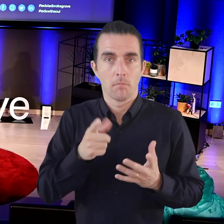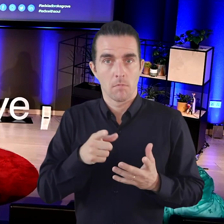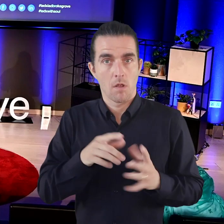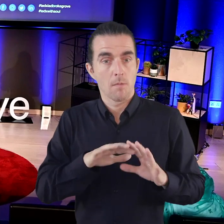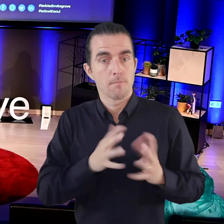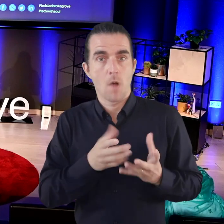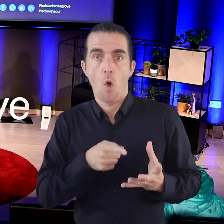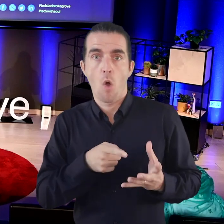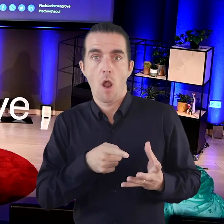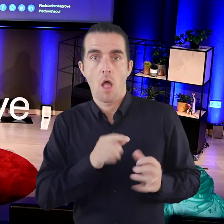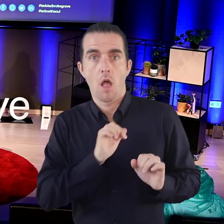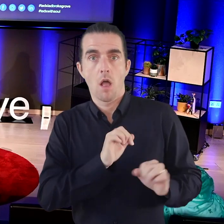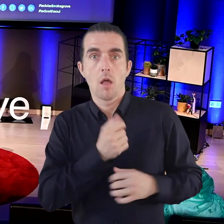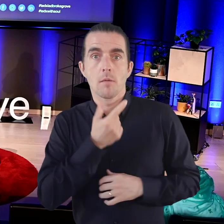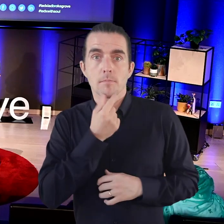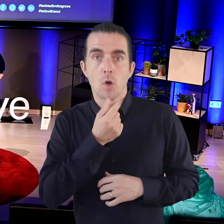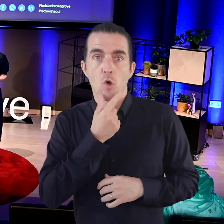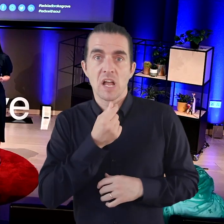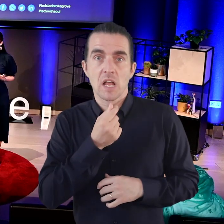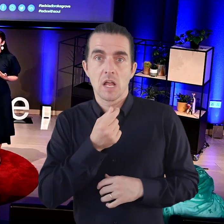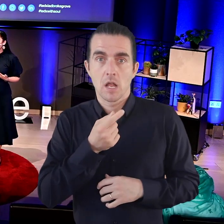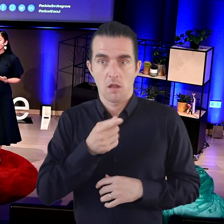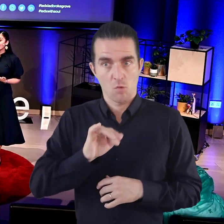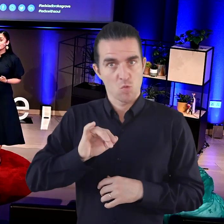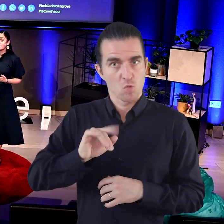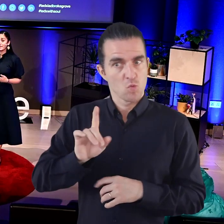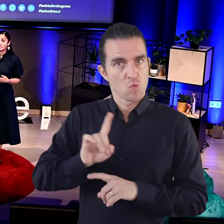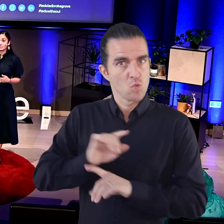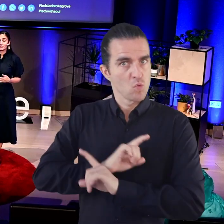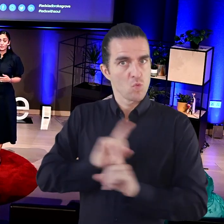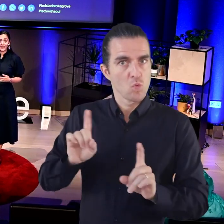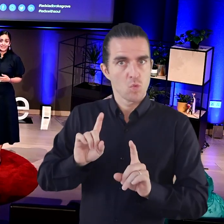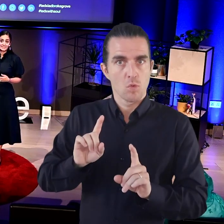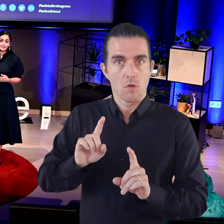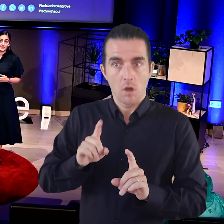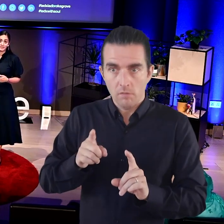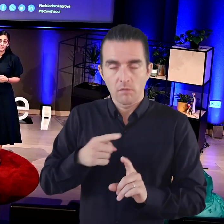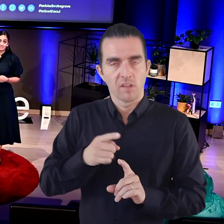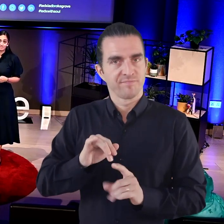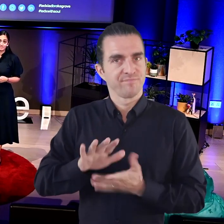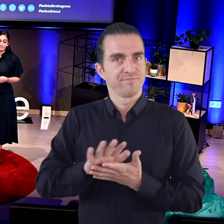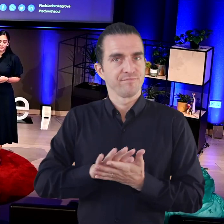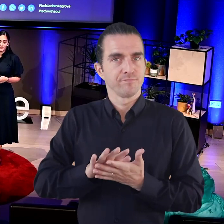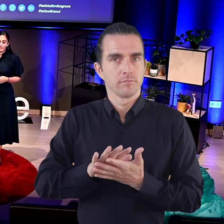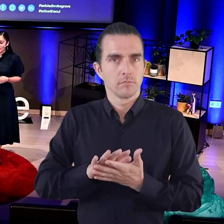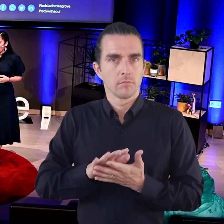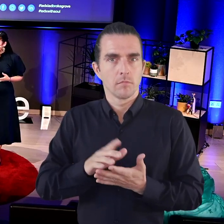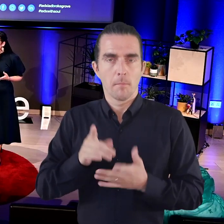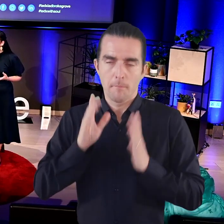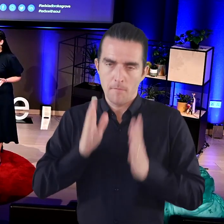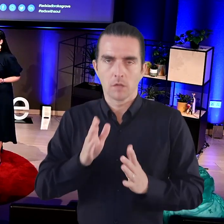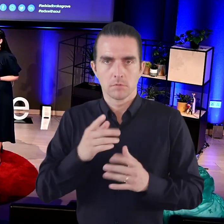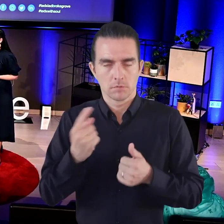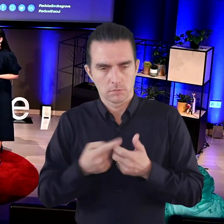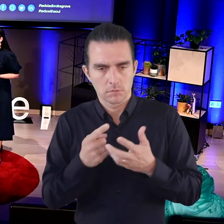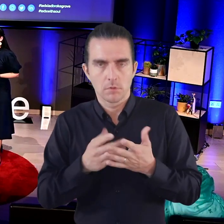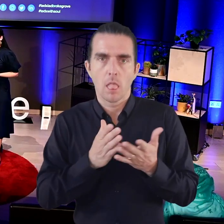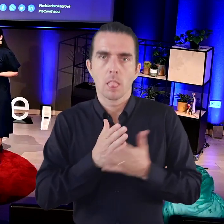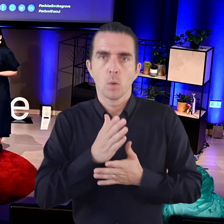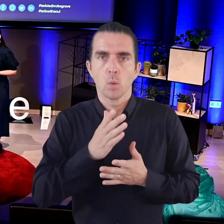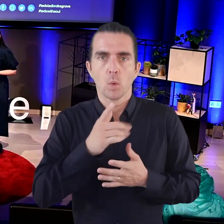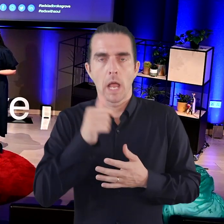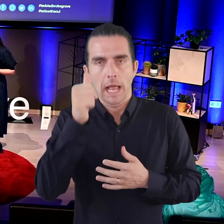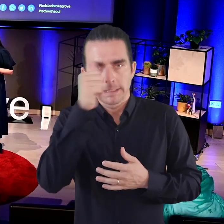then grime. Success can only be measured through academia. A youth centre is